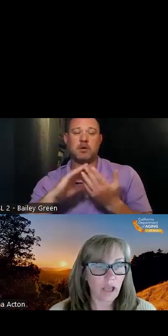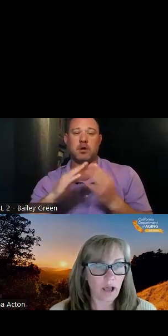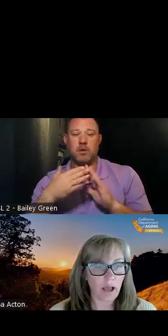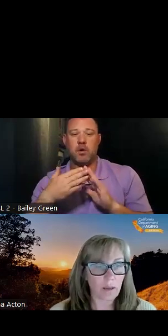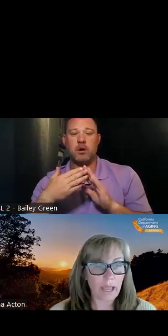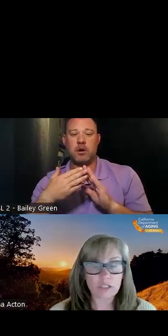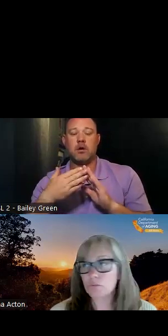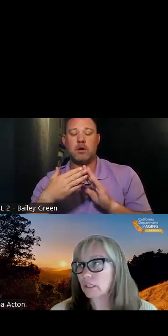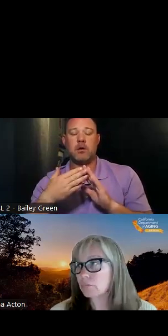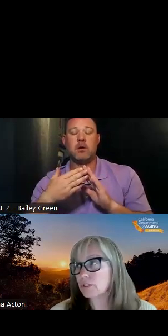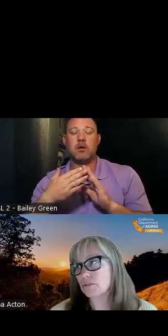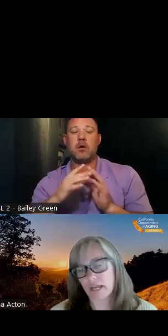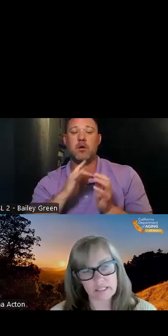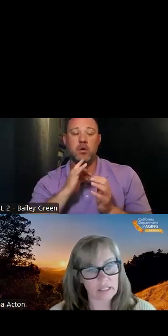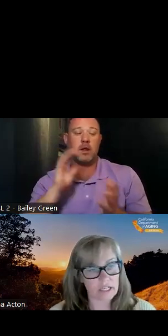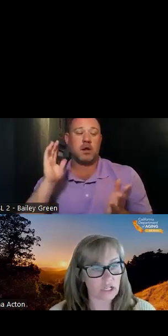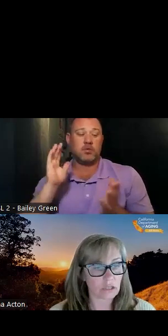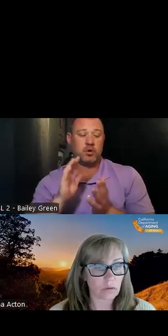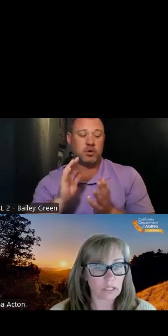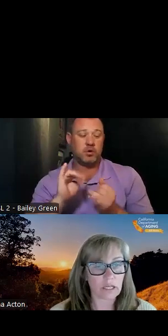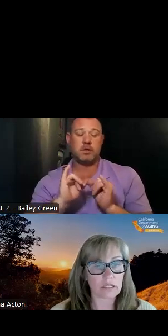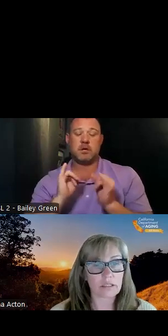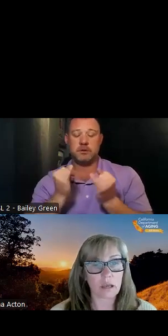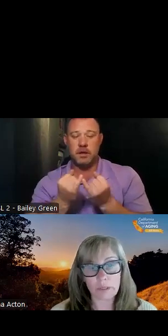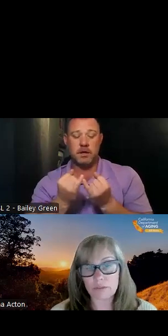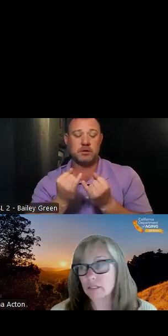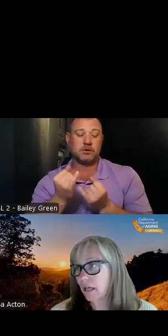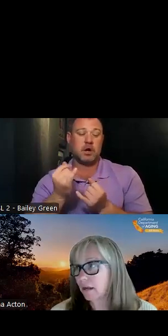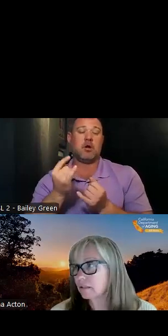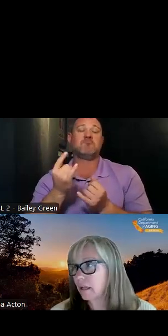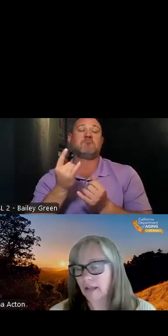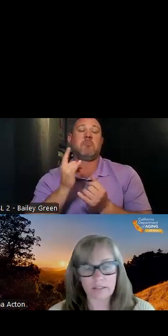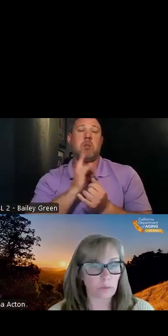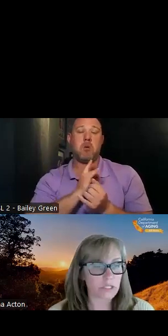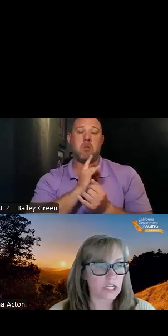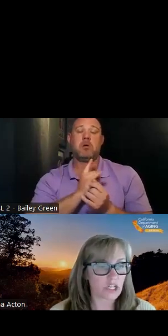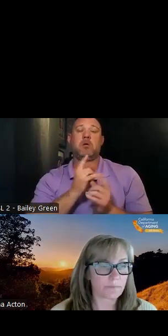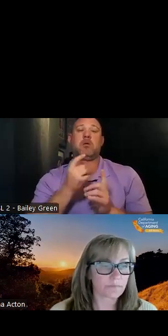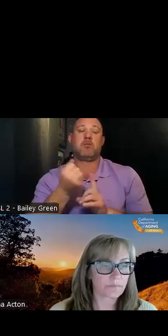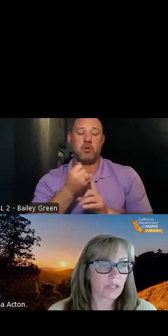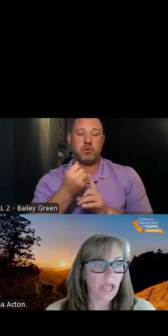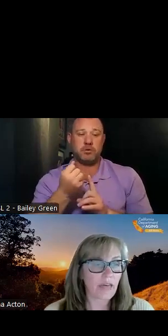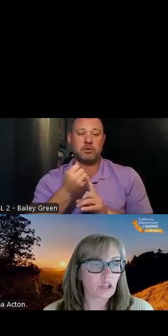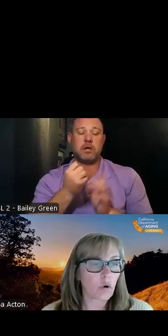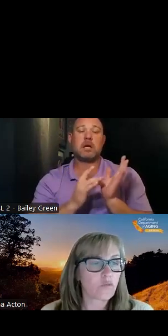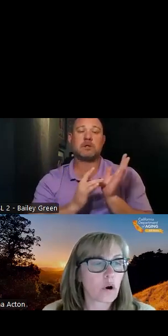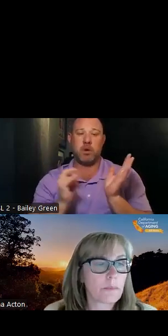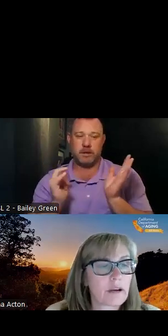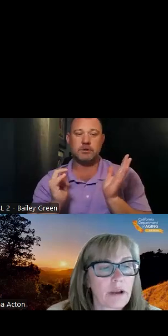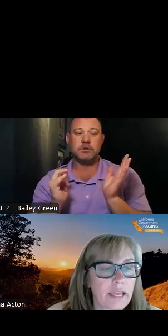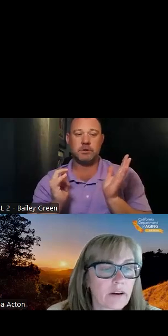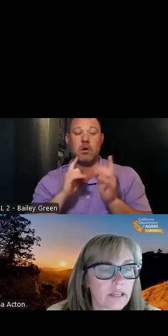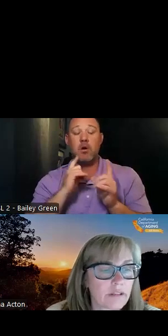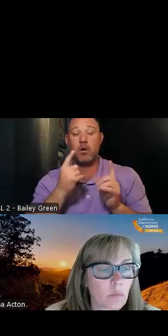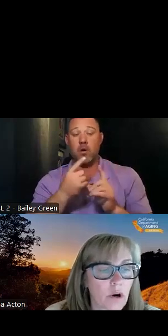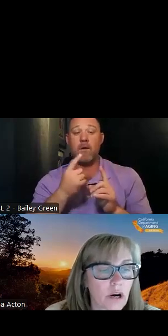community, and to really reduce isolation, loneliness, abuse, neglect, and exploitation. And then Goal 4 being